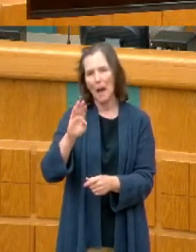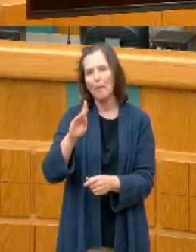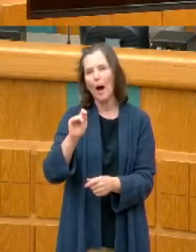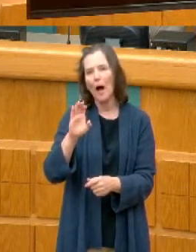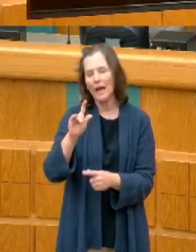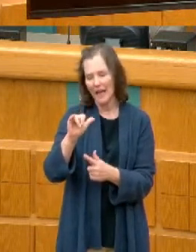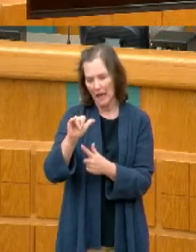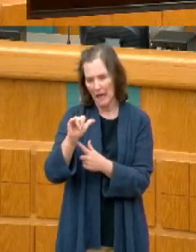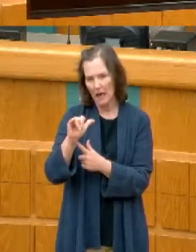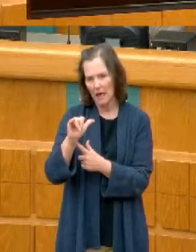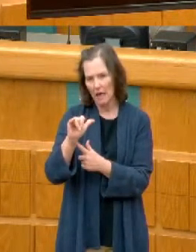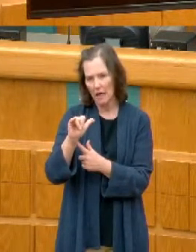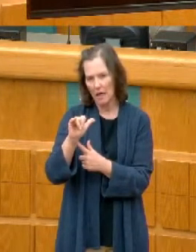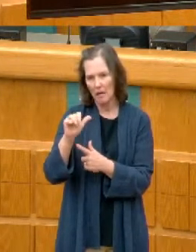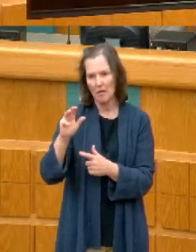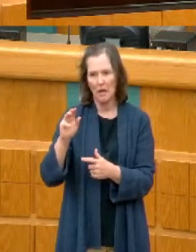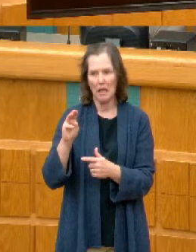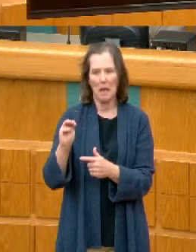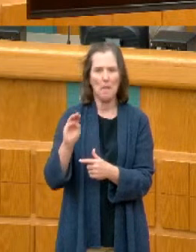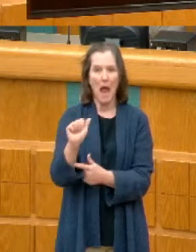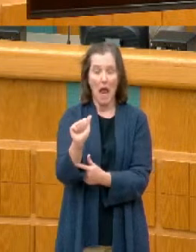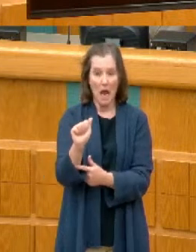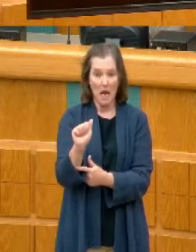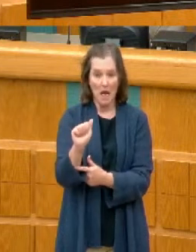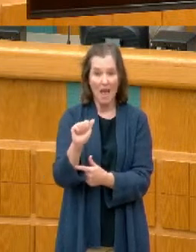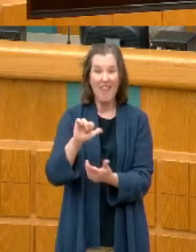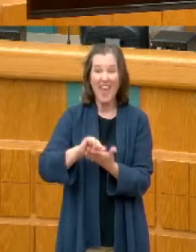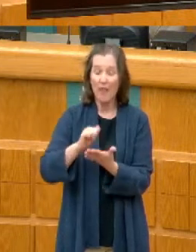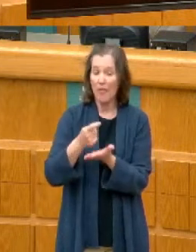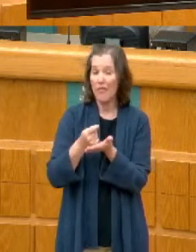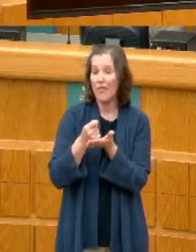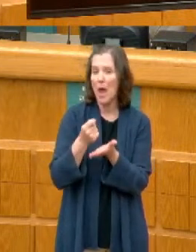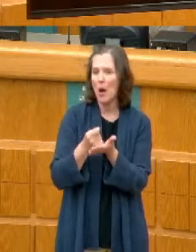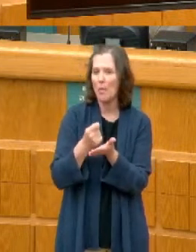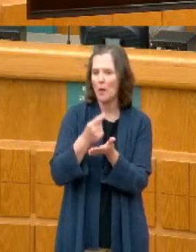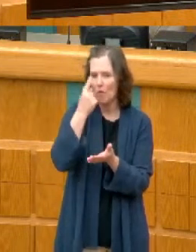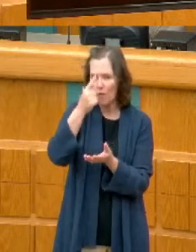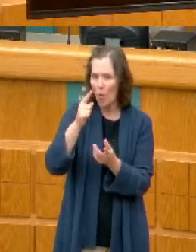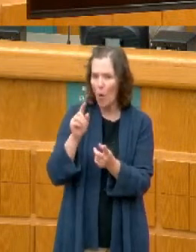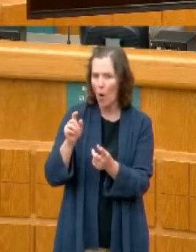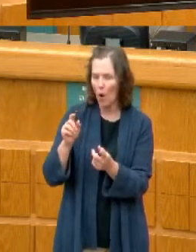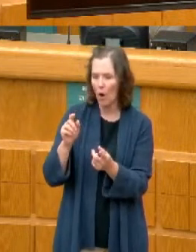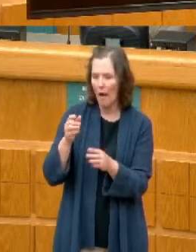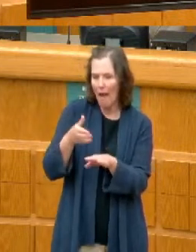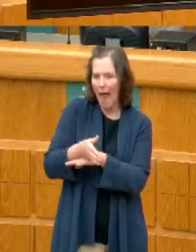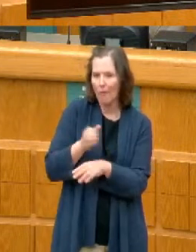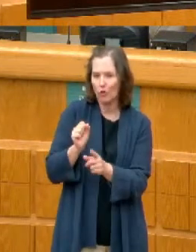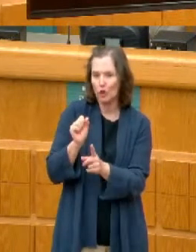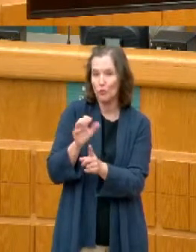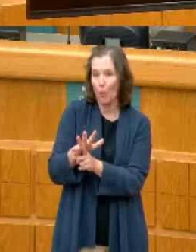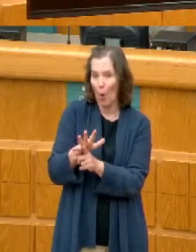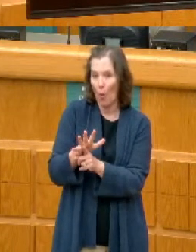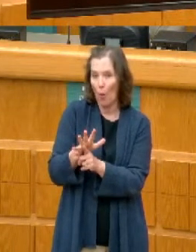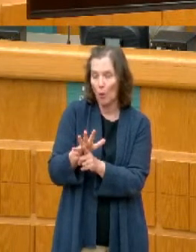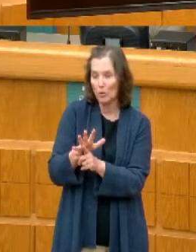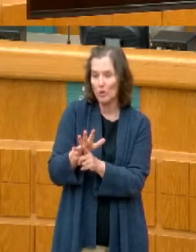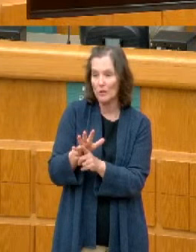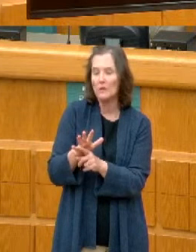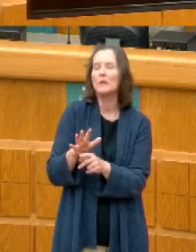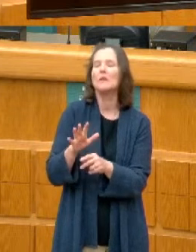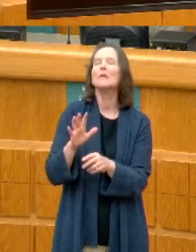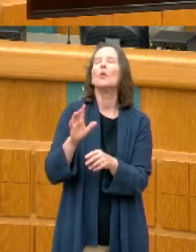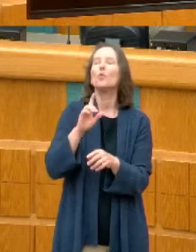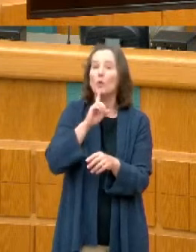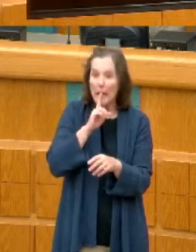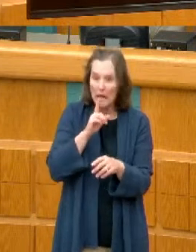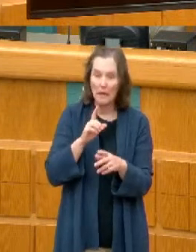antibody therapy is incredibly effective. In fact, we like to say it's a game changer. It's a true breakthrough.